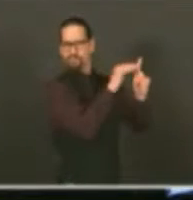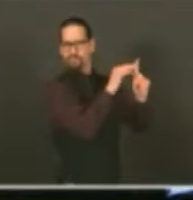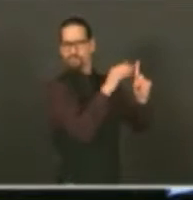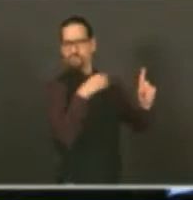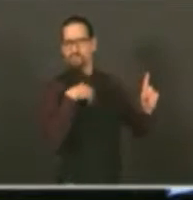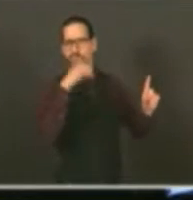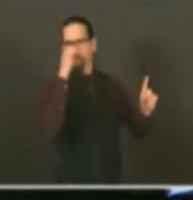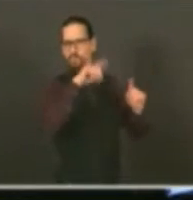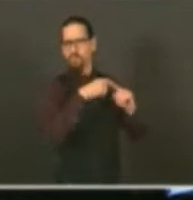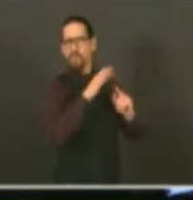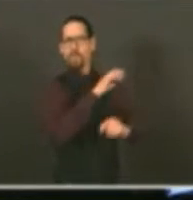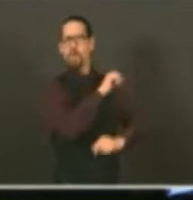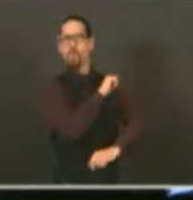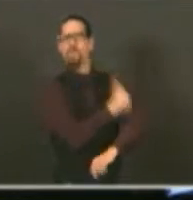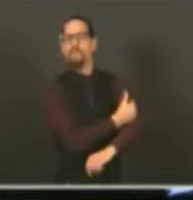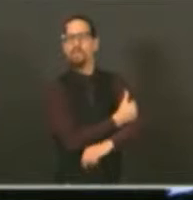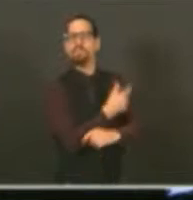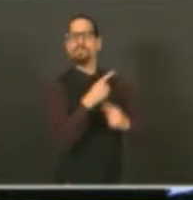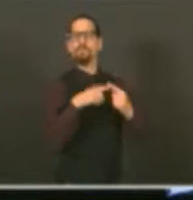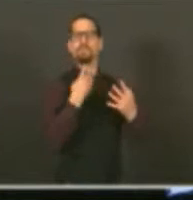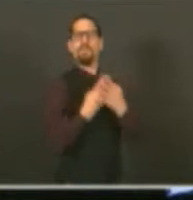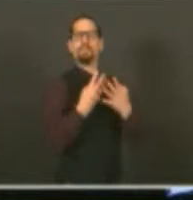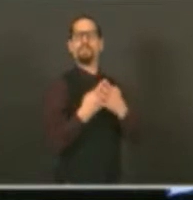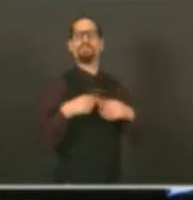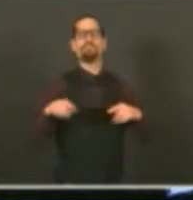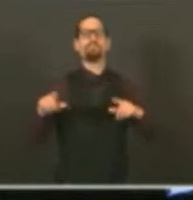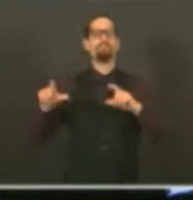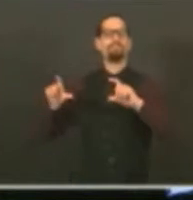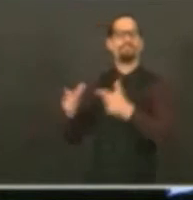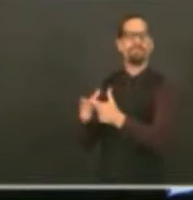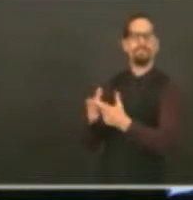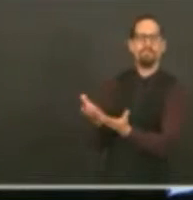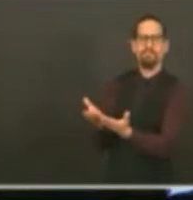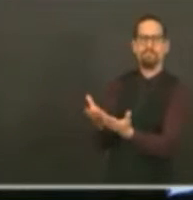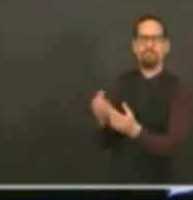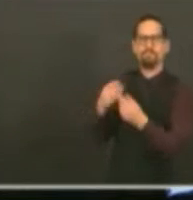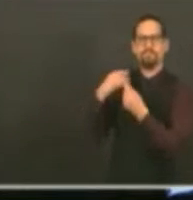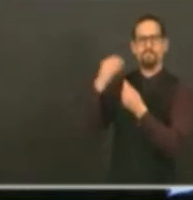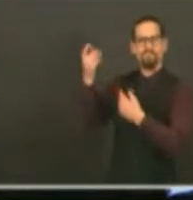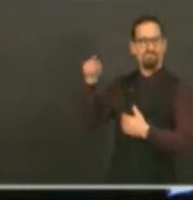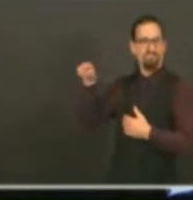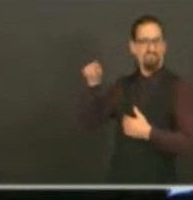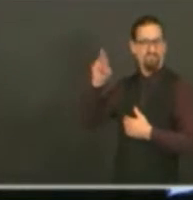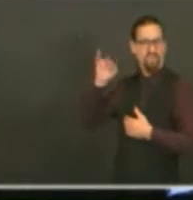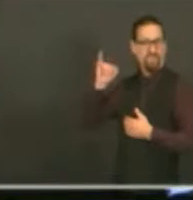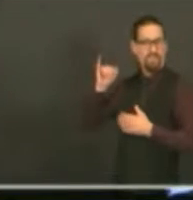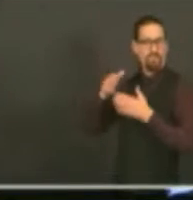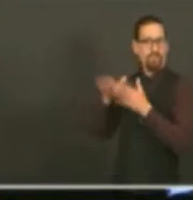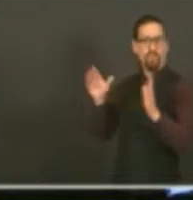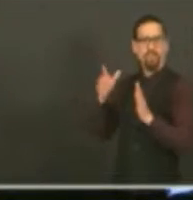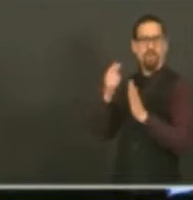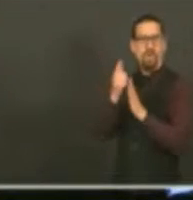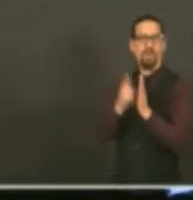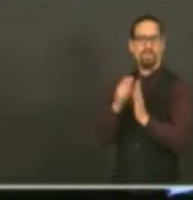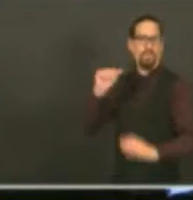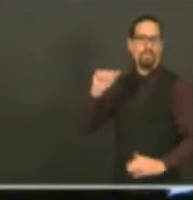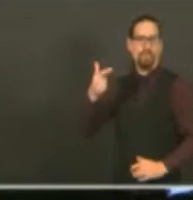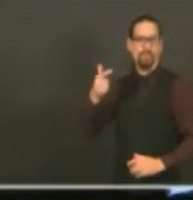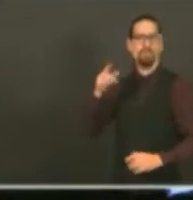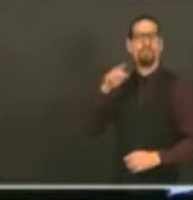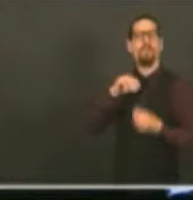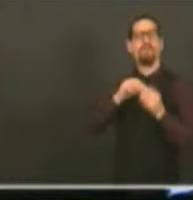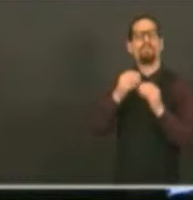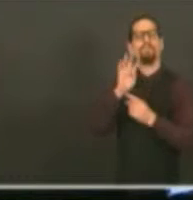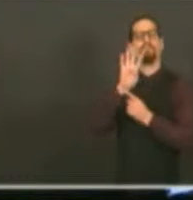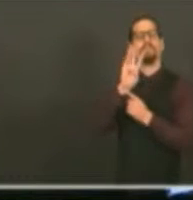authority to lower the prison population? I've been told that under Rhode Island General Laws 425618, you have the power to modify the